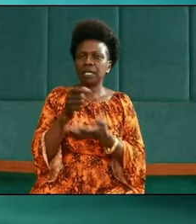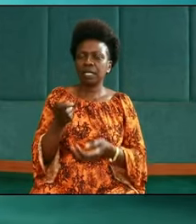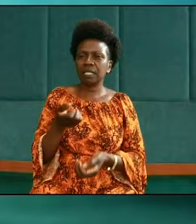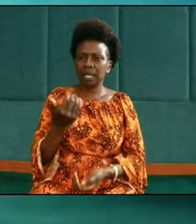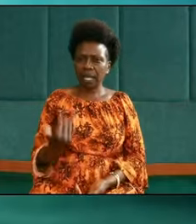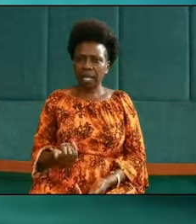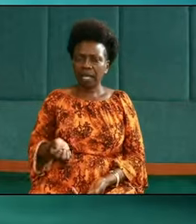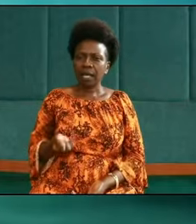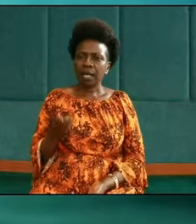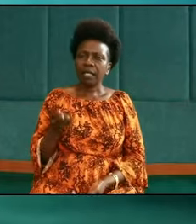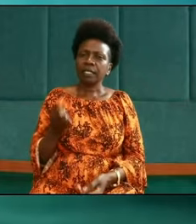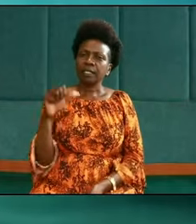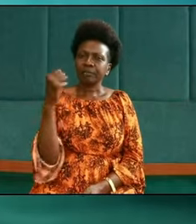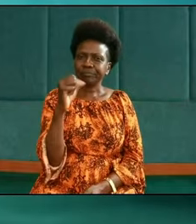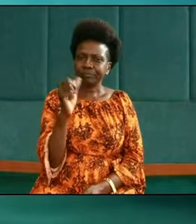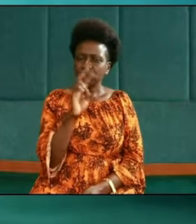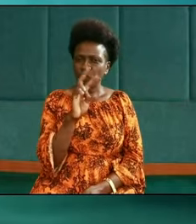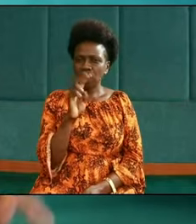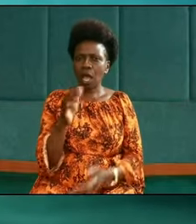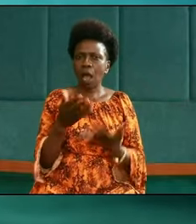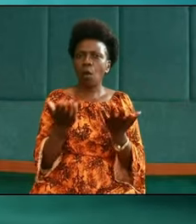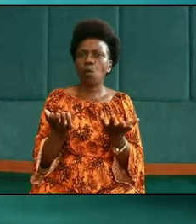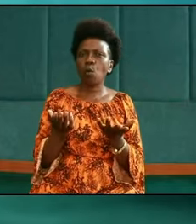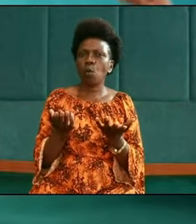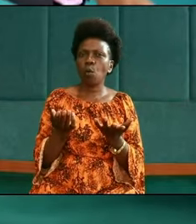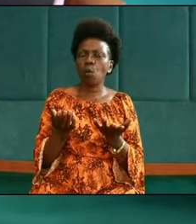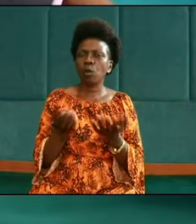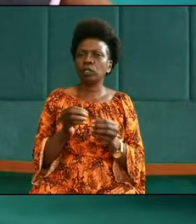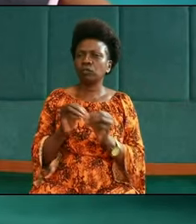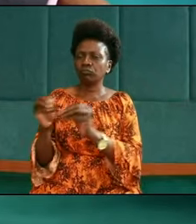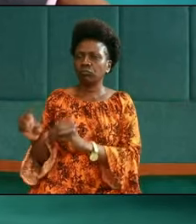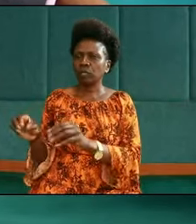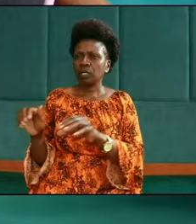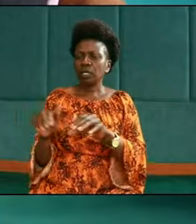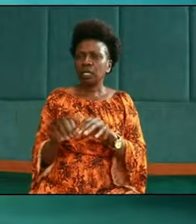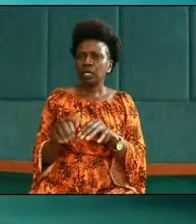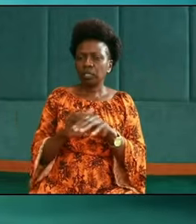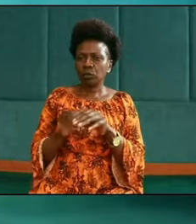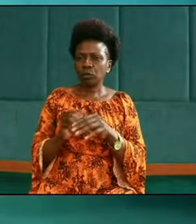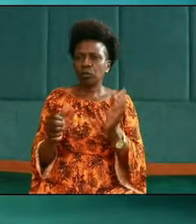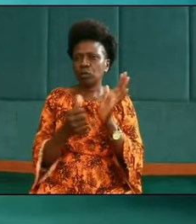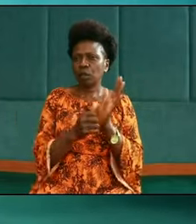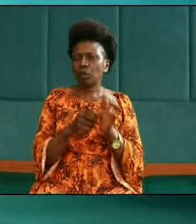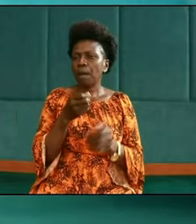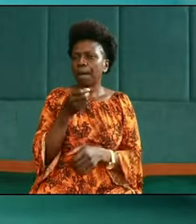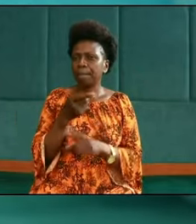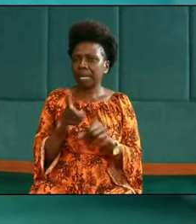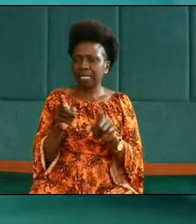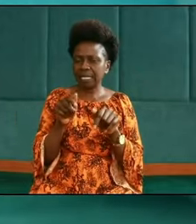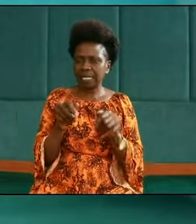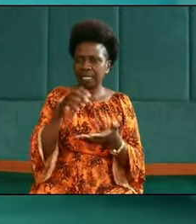girl. Yet you see how she put her in trouble. But